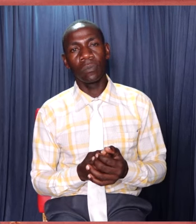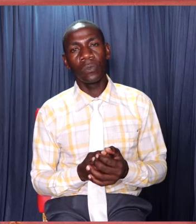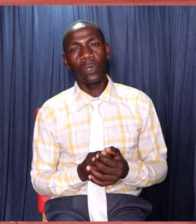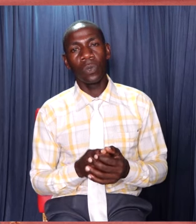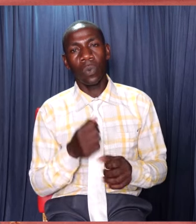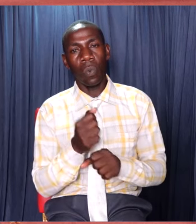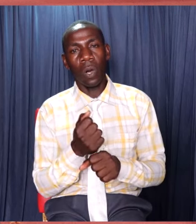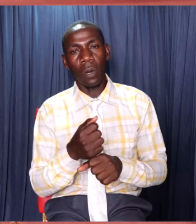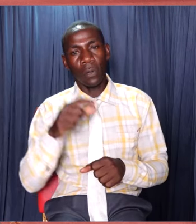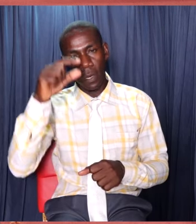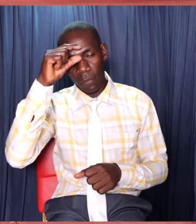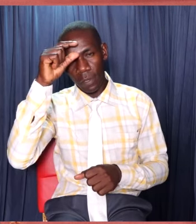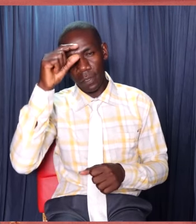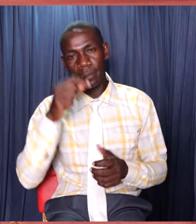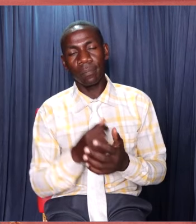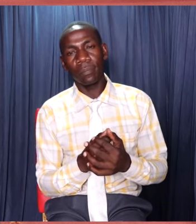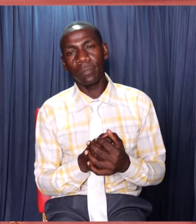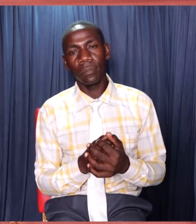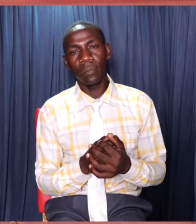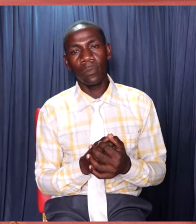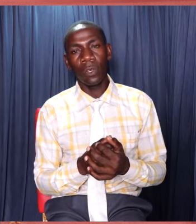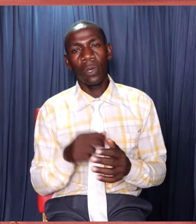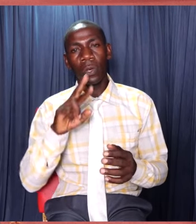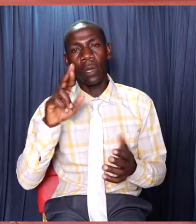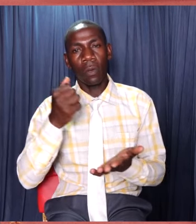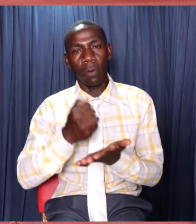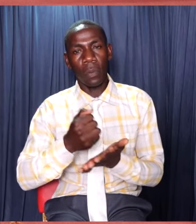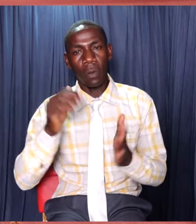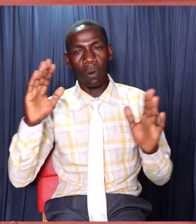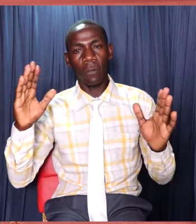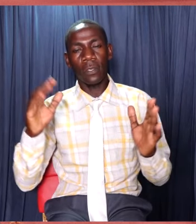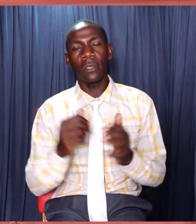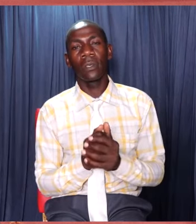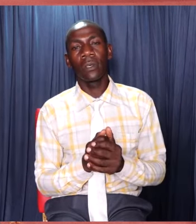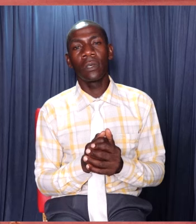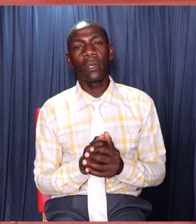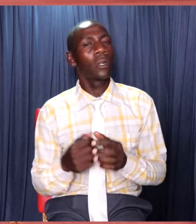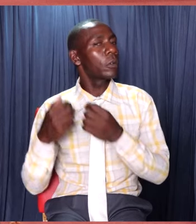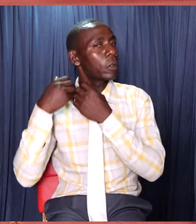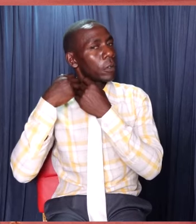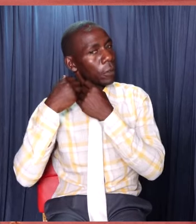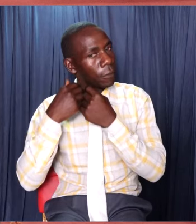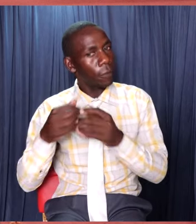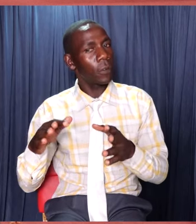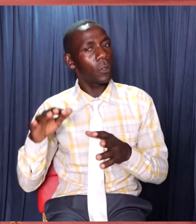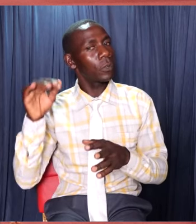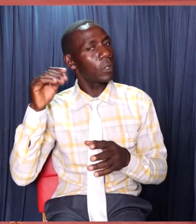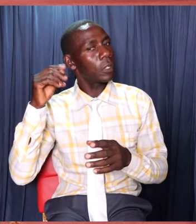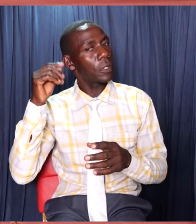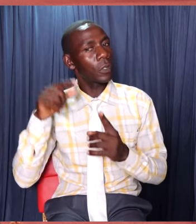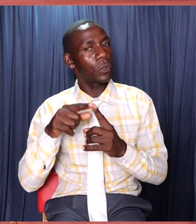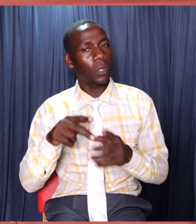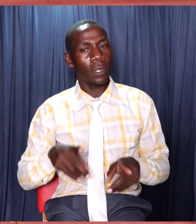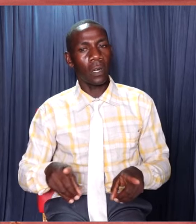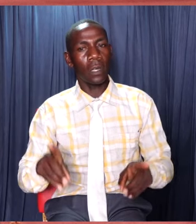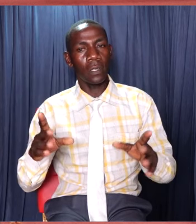na serikali? Maybe you're working with the government. Uko kwa ofisi kubwa. You're in a very big senior Alafu office. Alafu ukatai kusikiliza yule director. Then you refuse to listen to